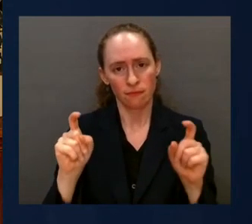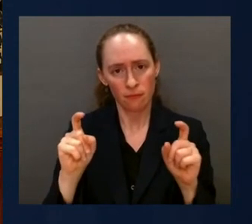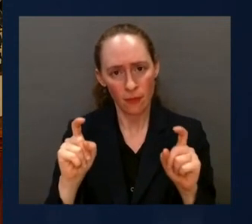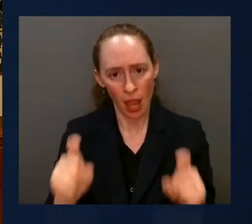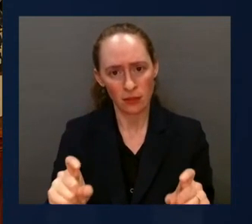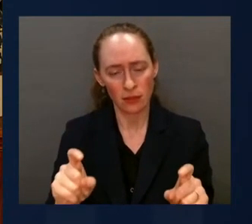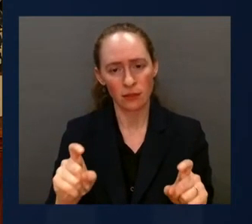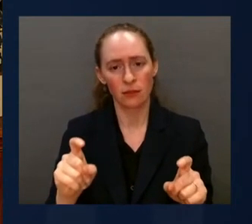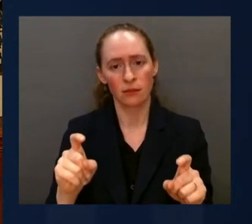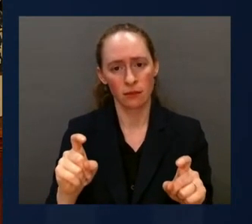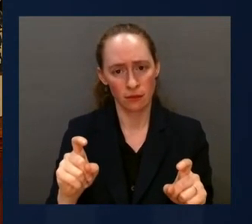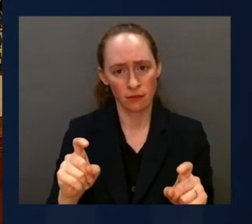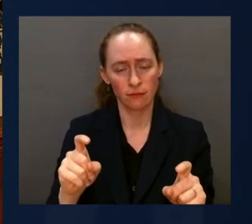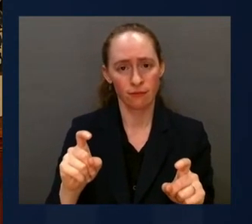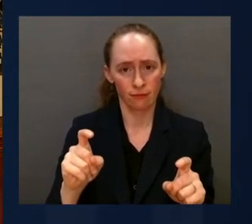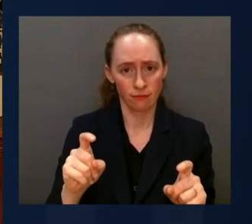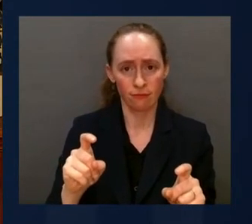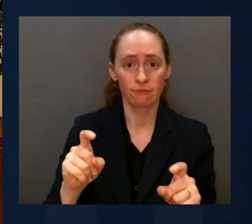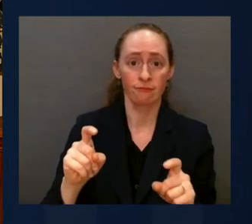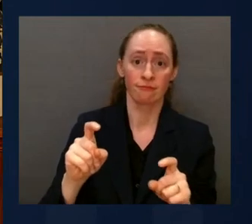Wade.